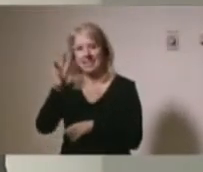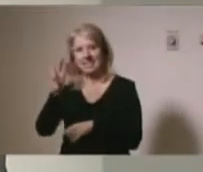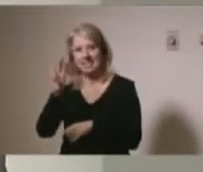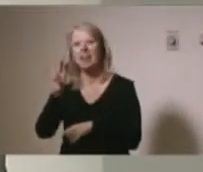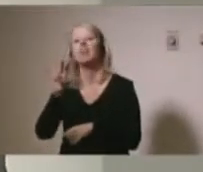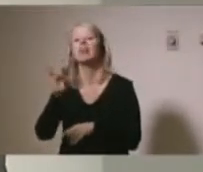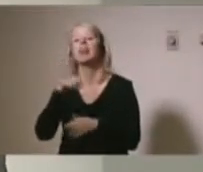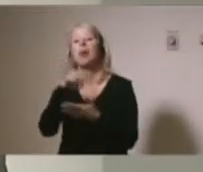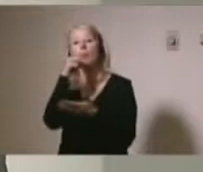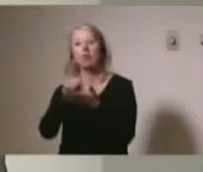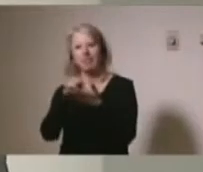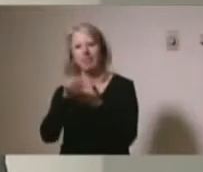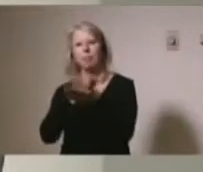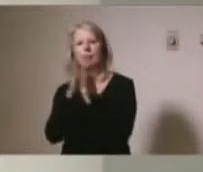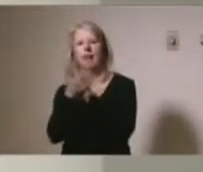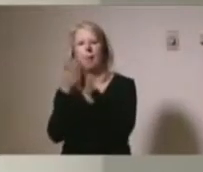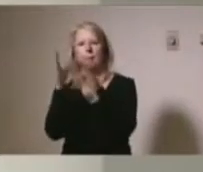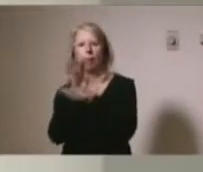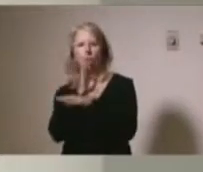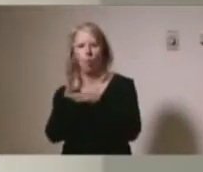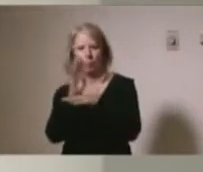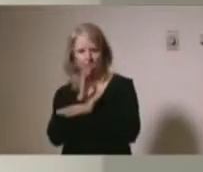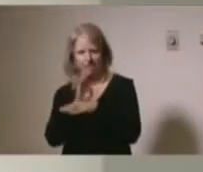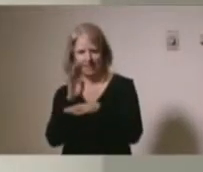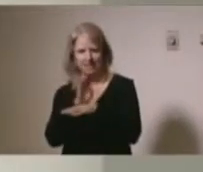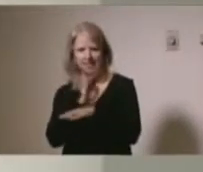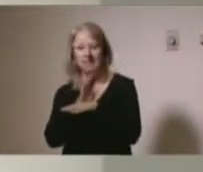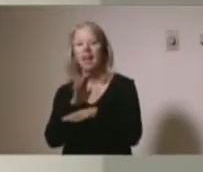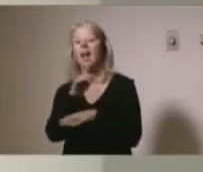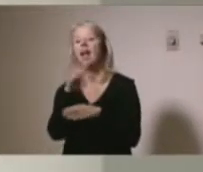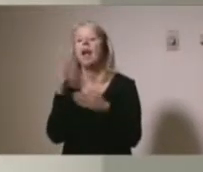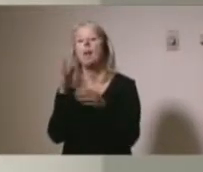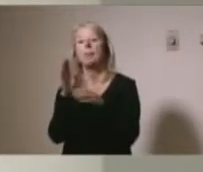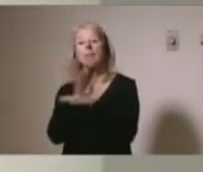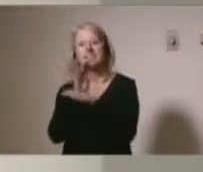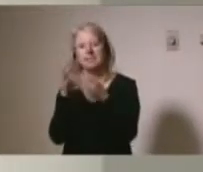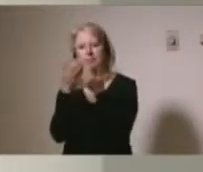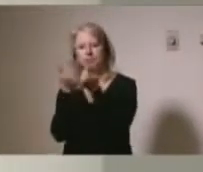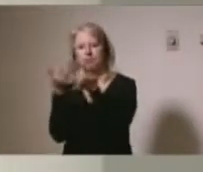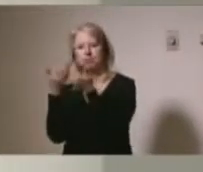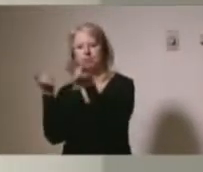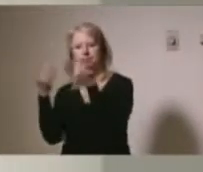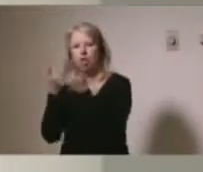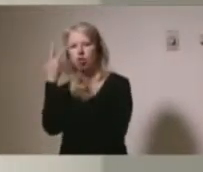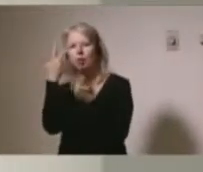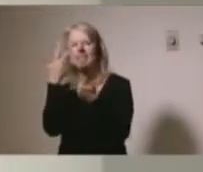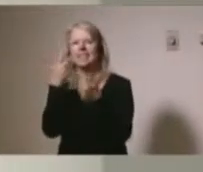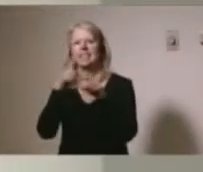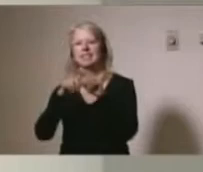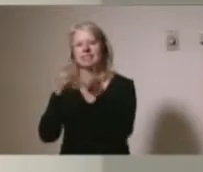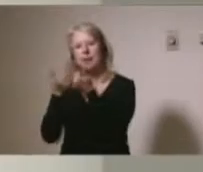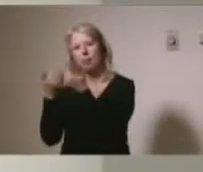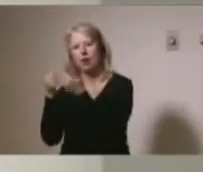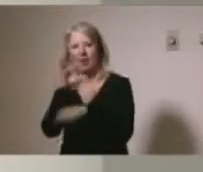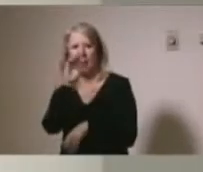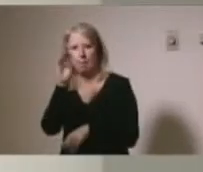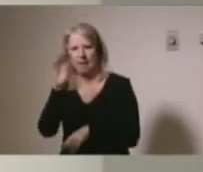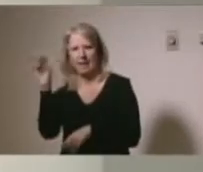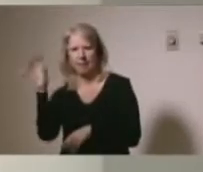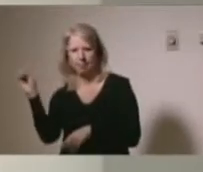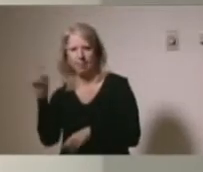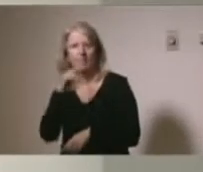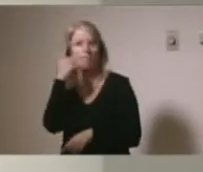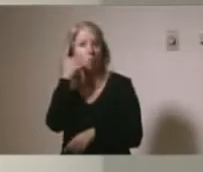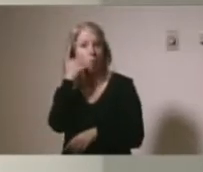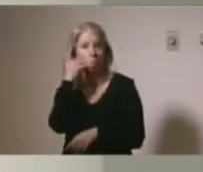was corporatised, and its core businesses were split into 3 separate companies.